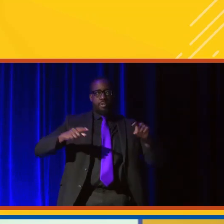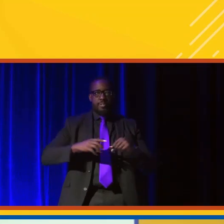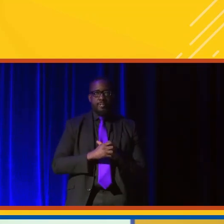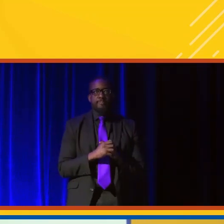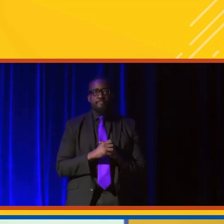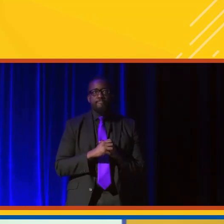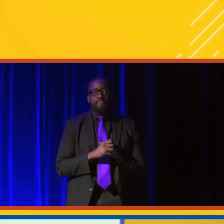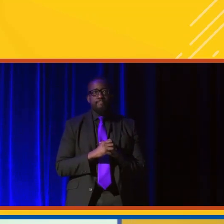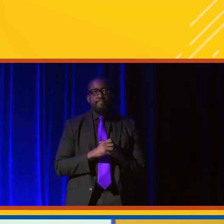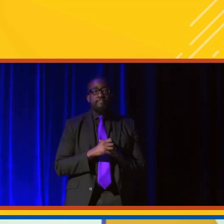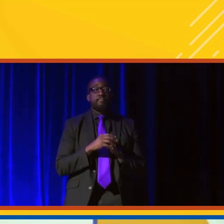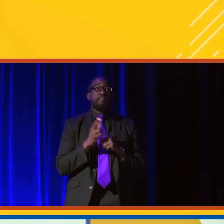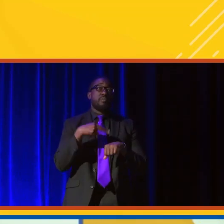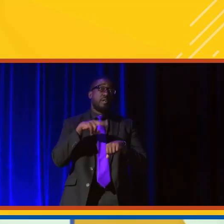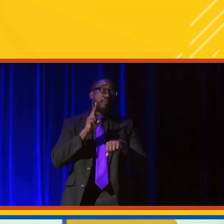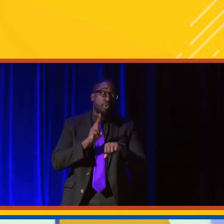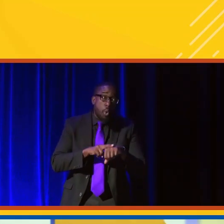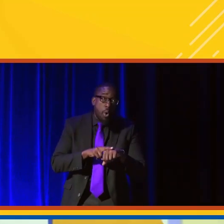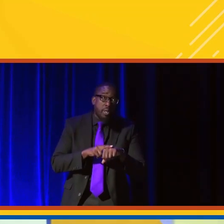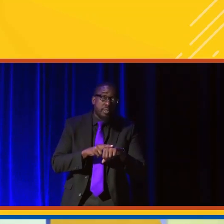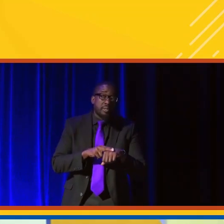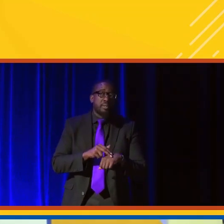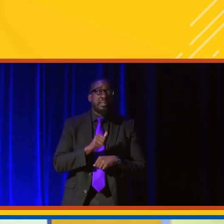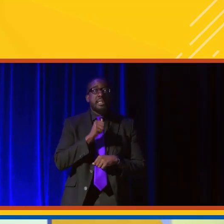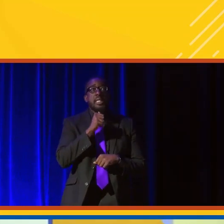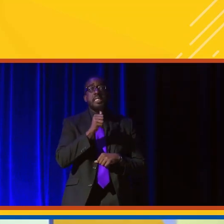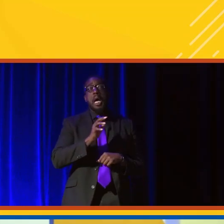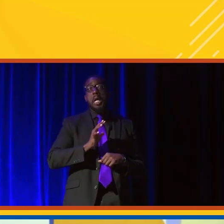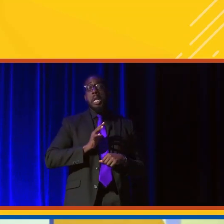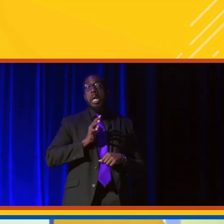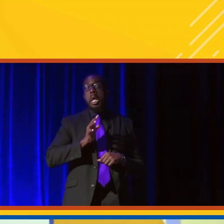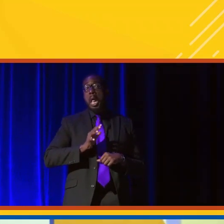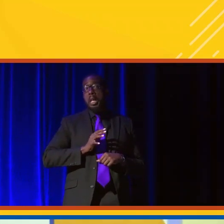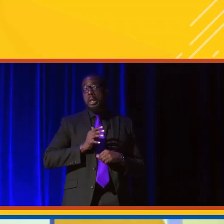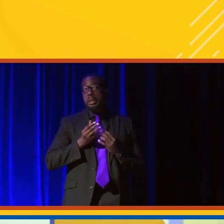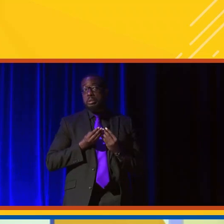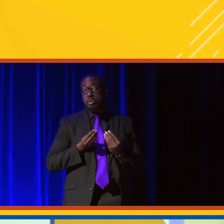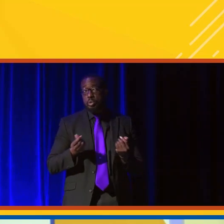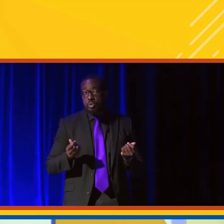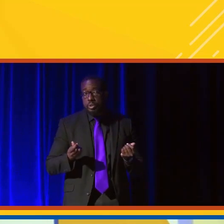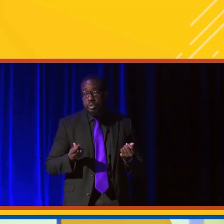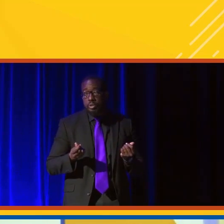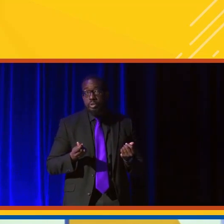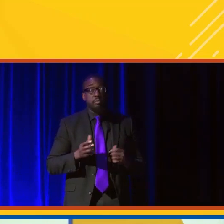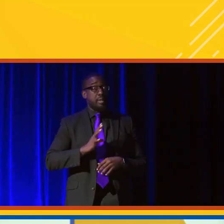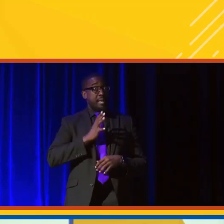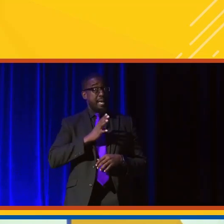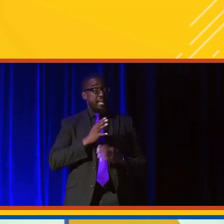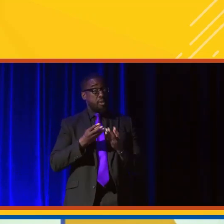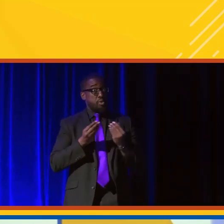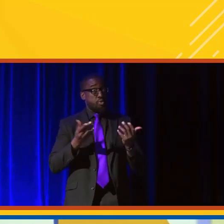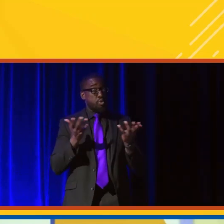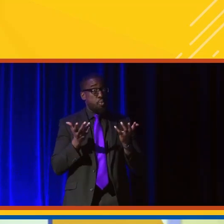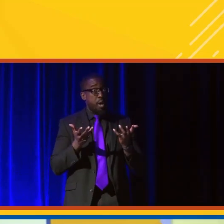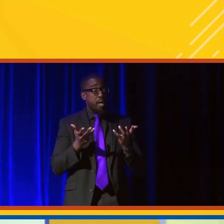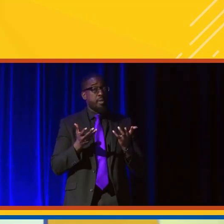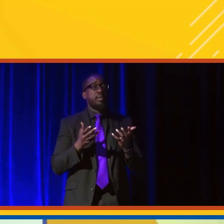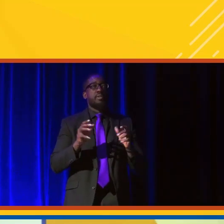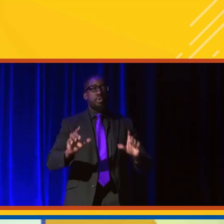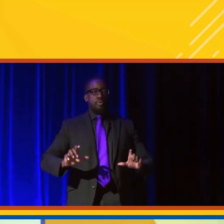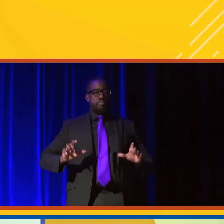Of course, that is not an elegant solution. An elegant solution would be to come to a computer and say, I